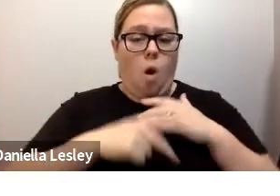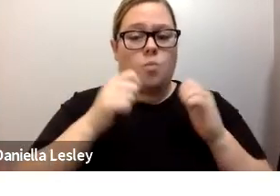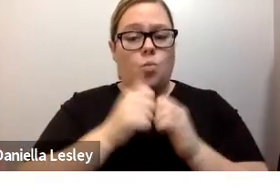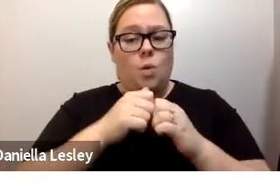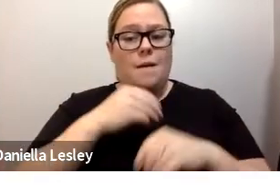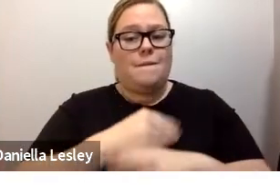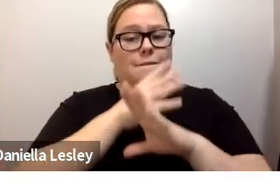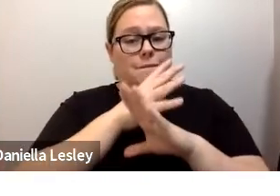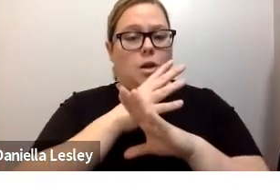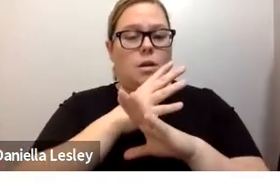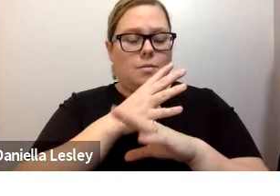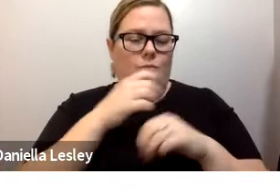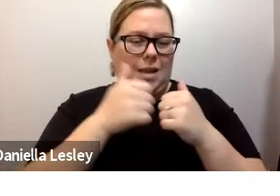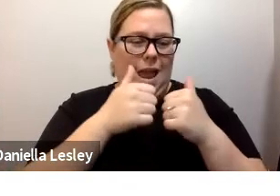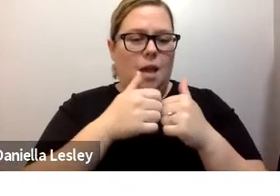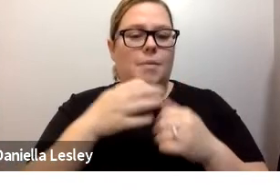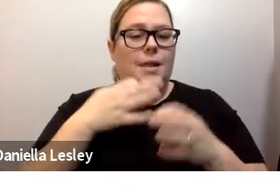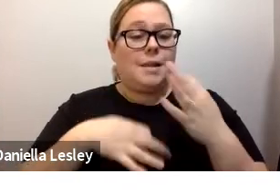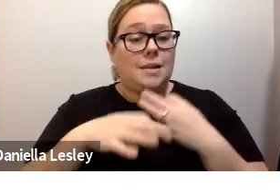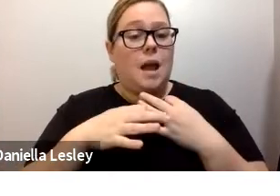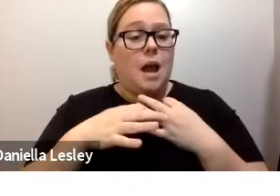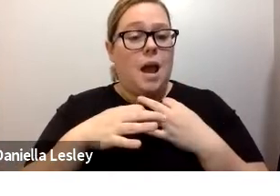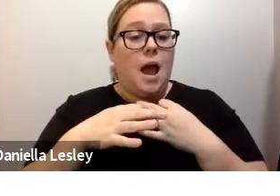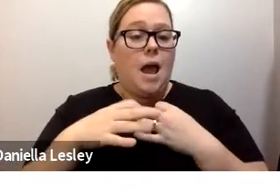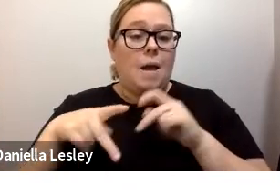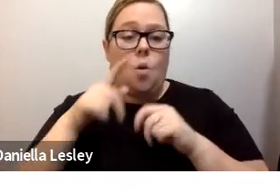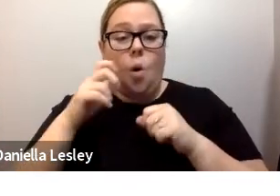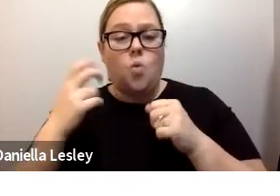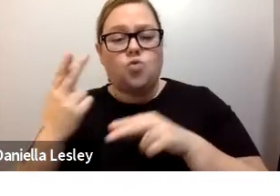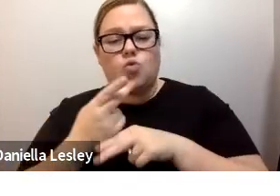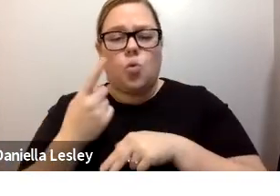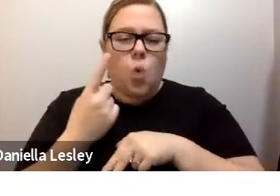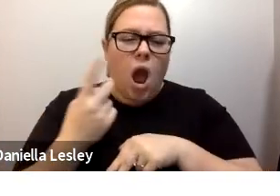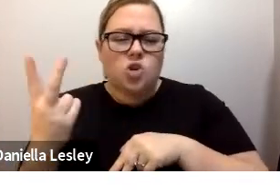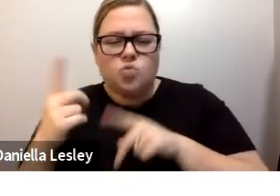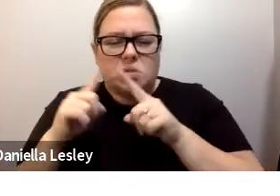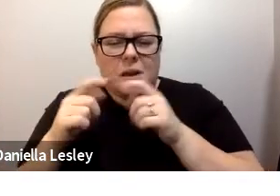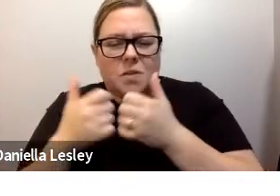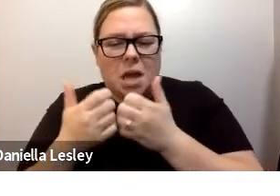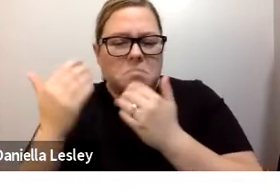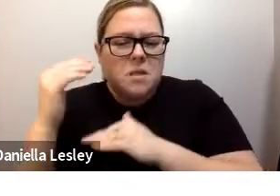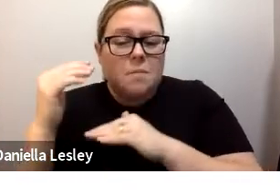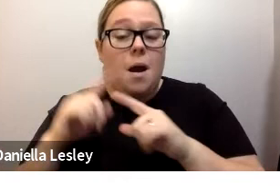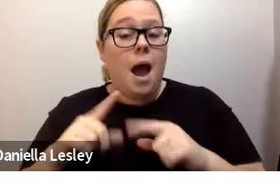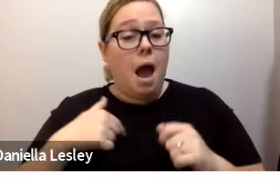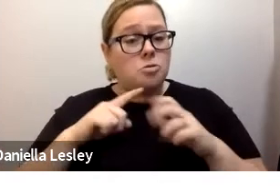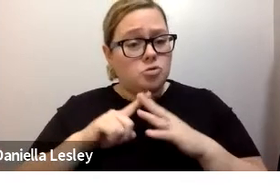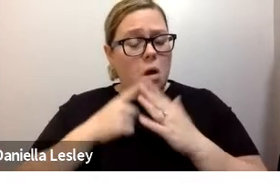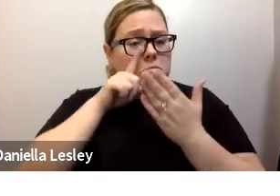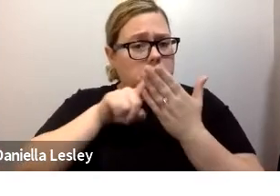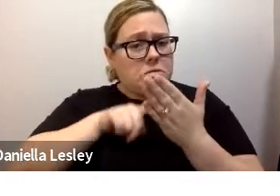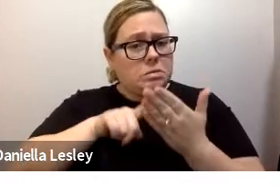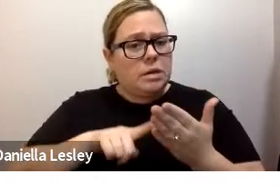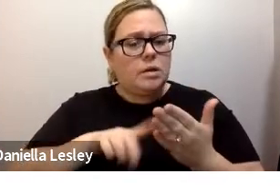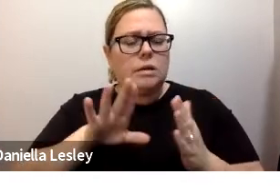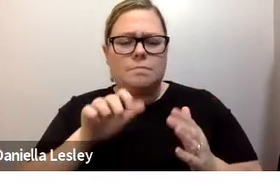a simple device that played one or maybe two different games. However, as I started to explore this, I didn't have a good grasp